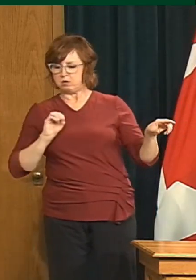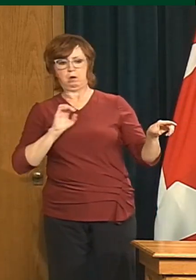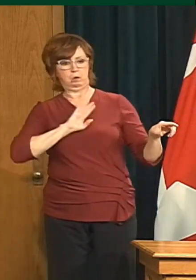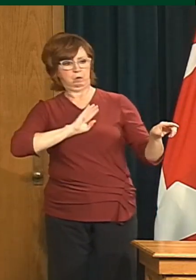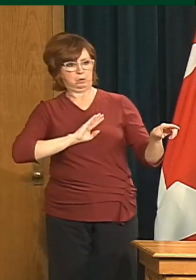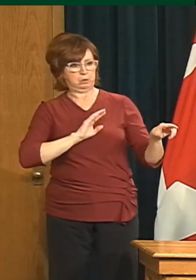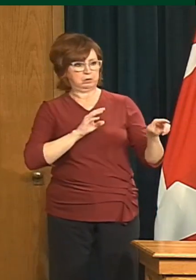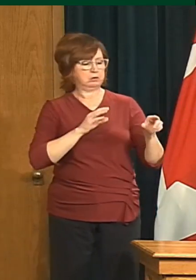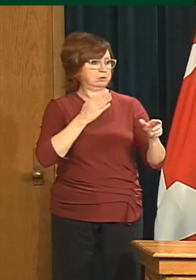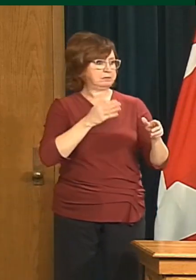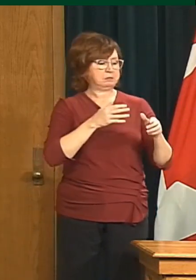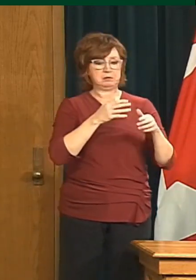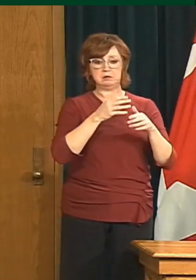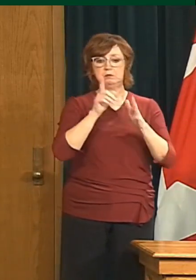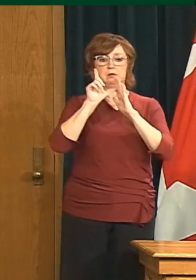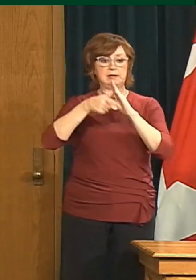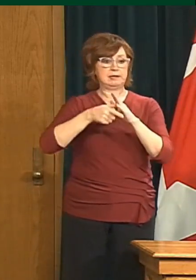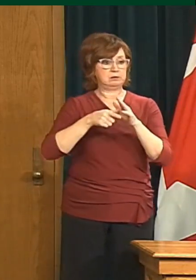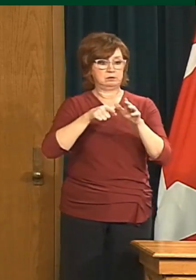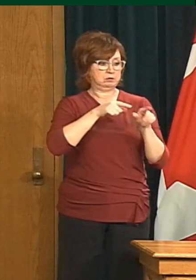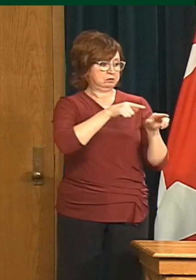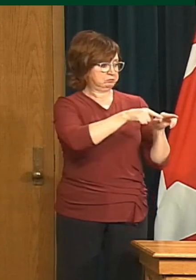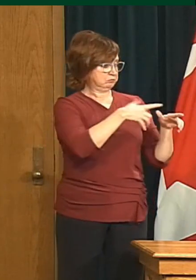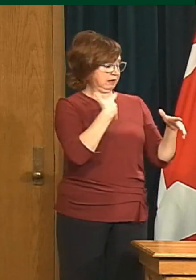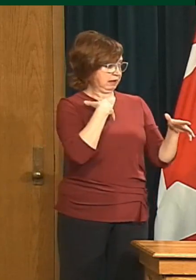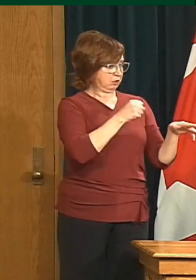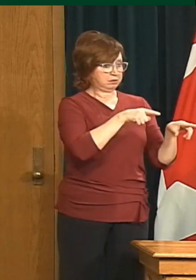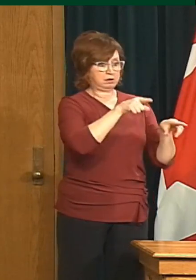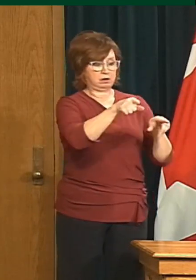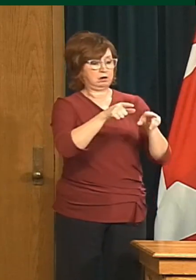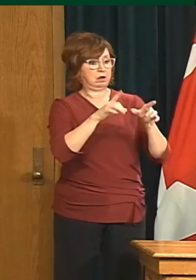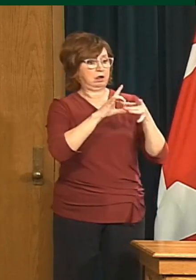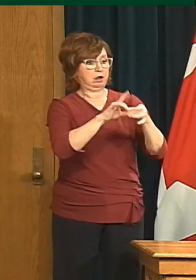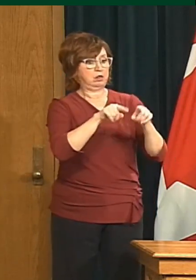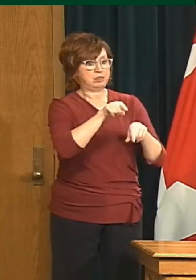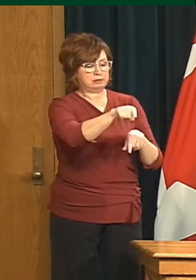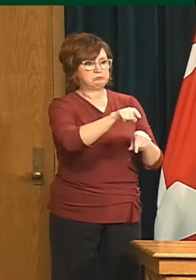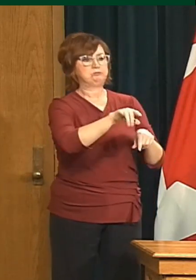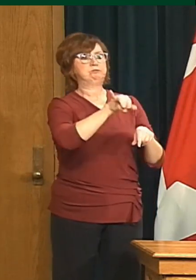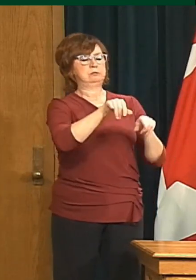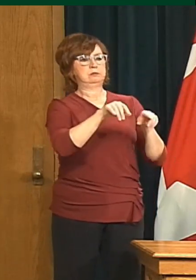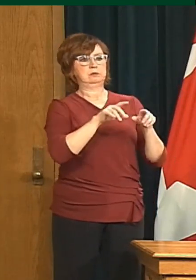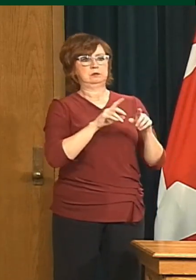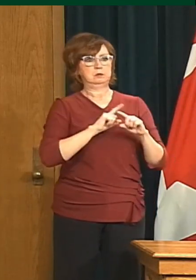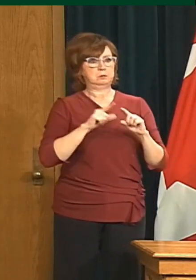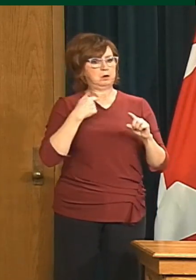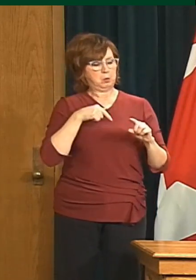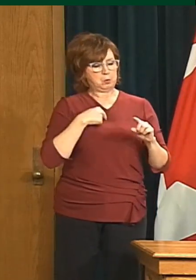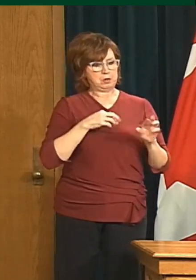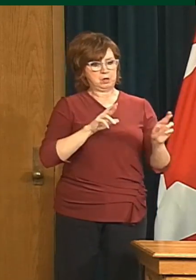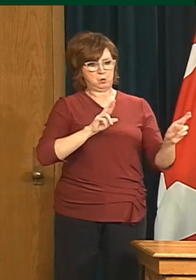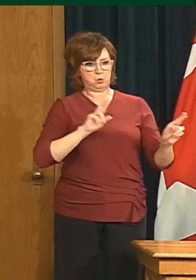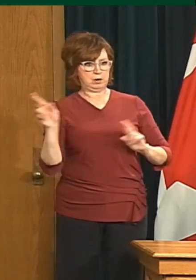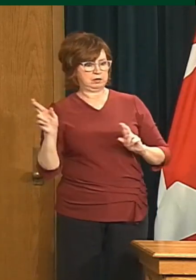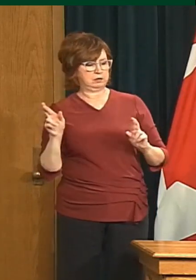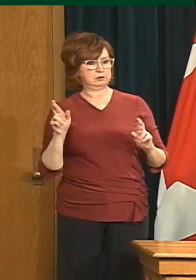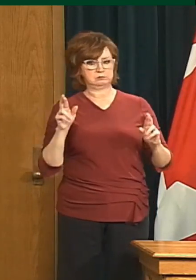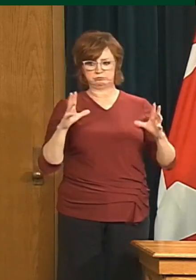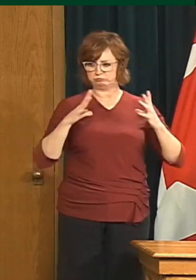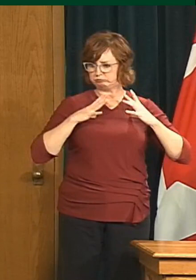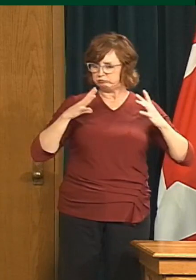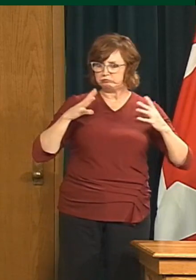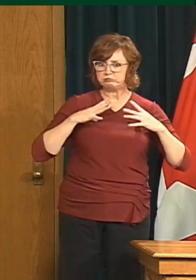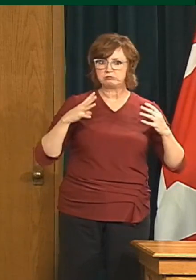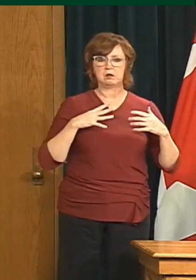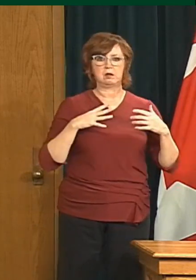ability and capacity in place, of which we do. In fact, we have the capacity to not only go to 1,500 tests a day, but we have the